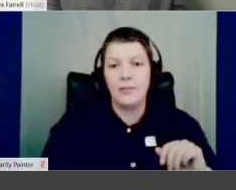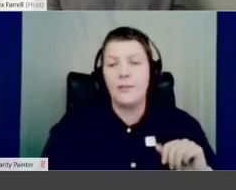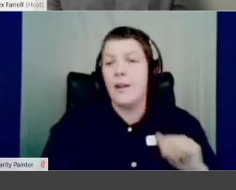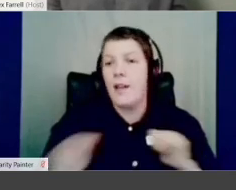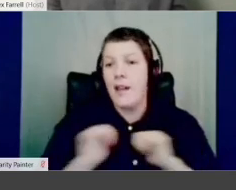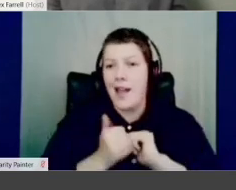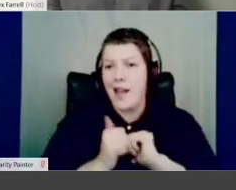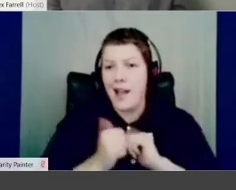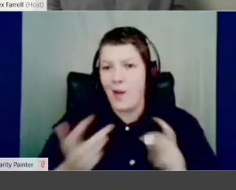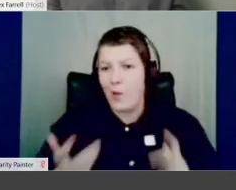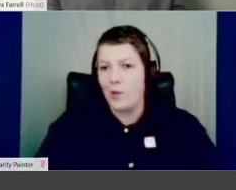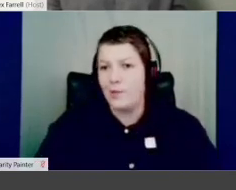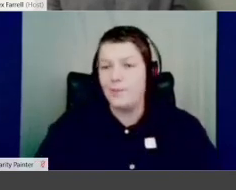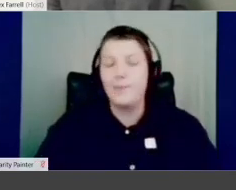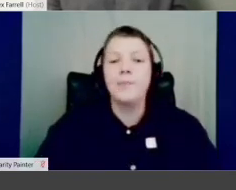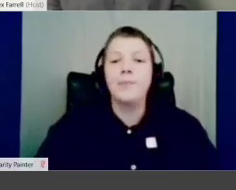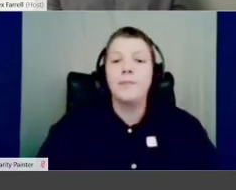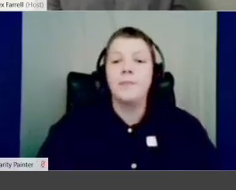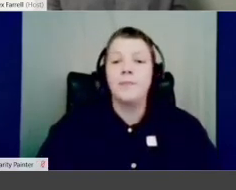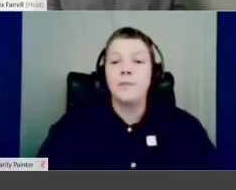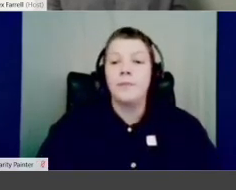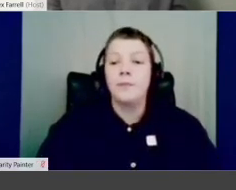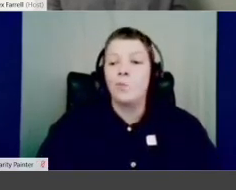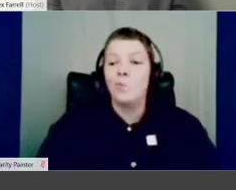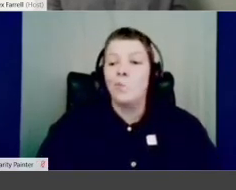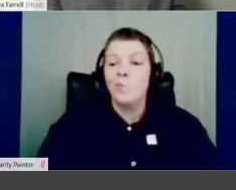Okay, let's see.